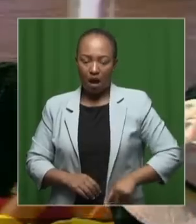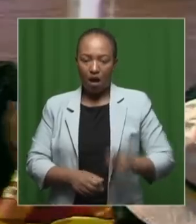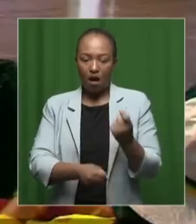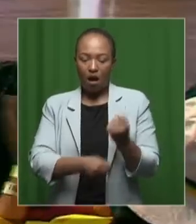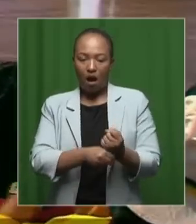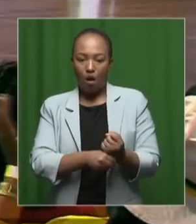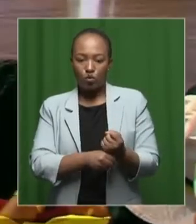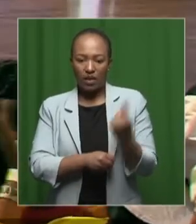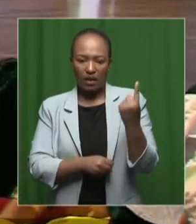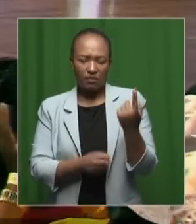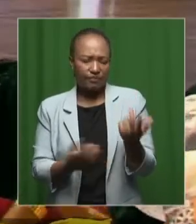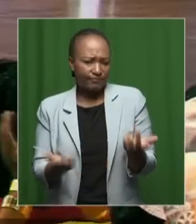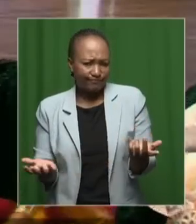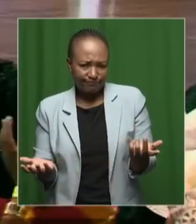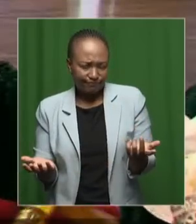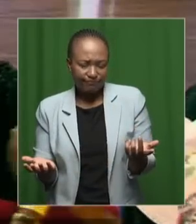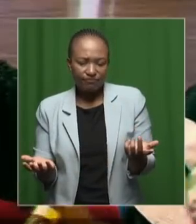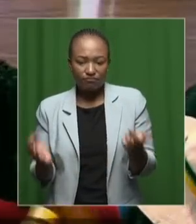that,